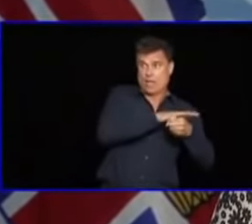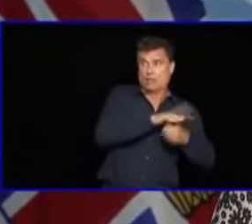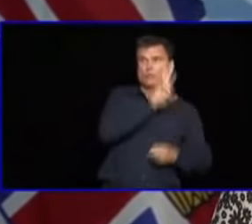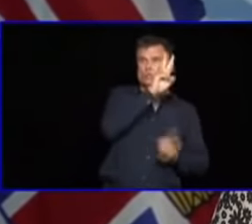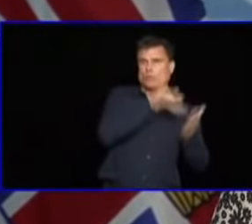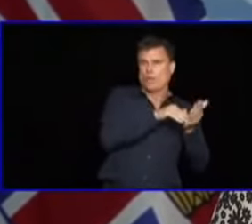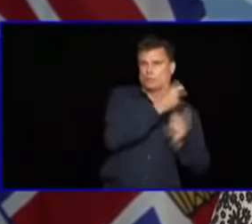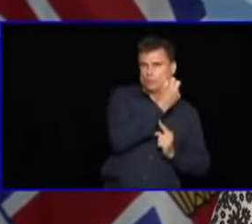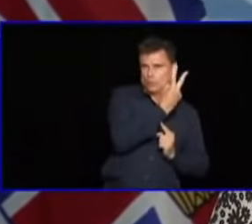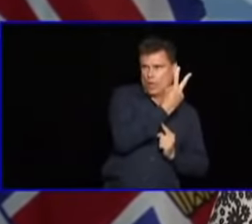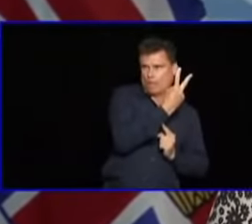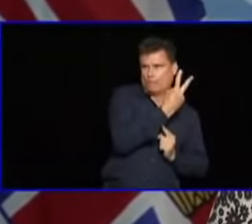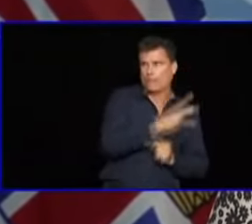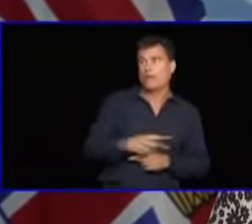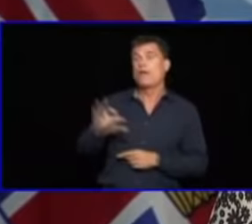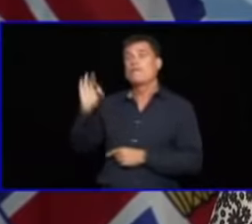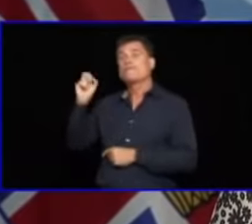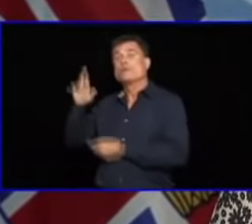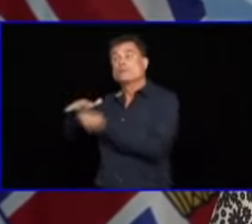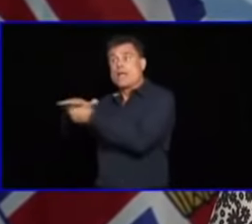Vancouver Coastal Health Region,